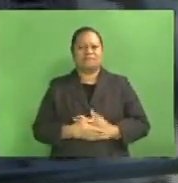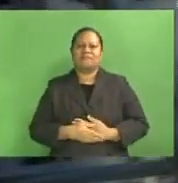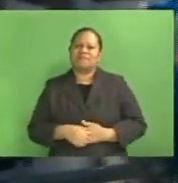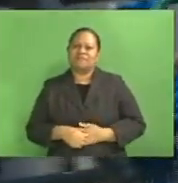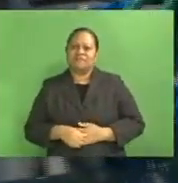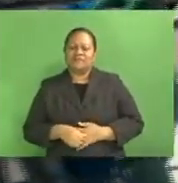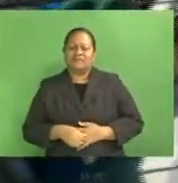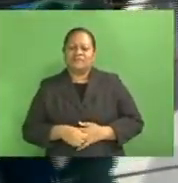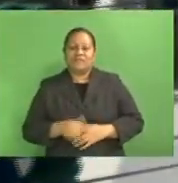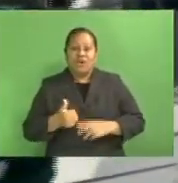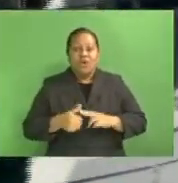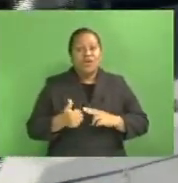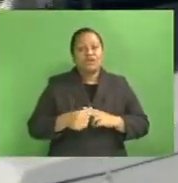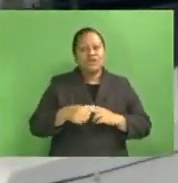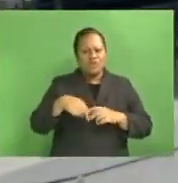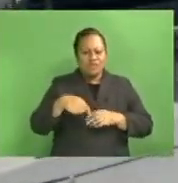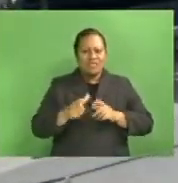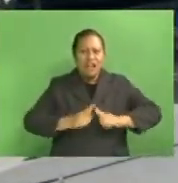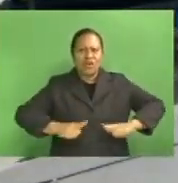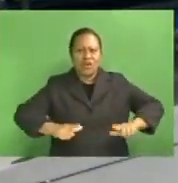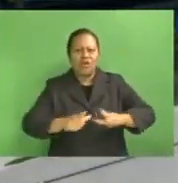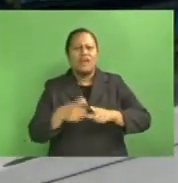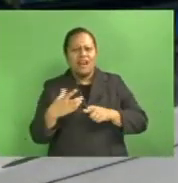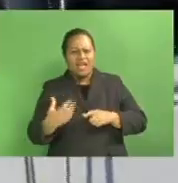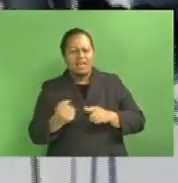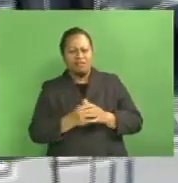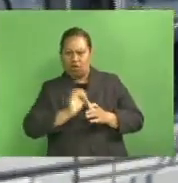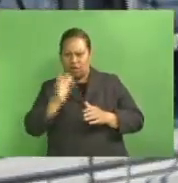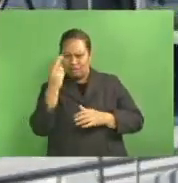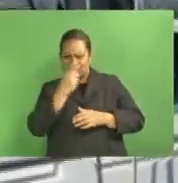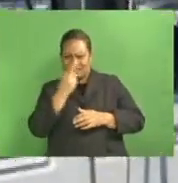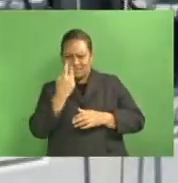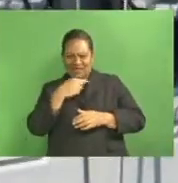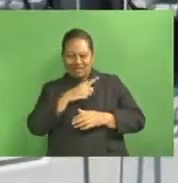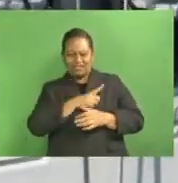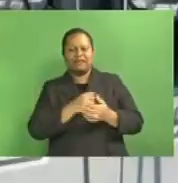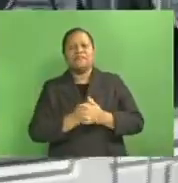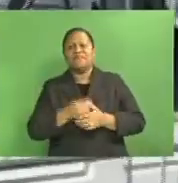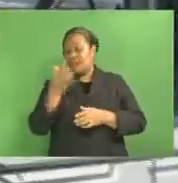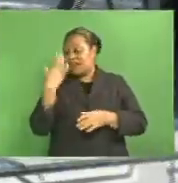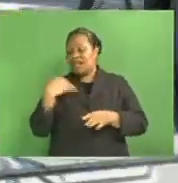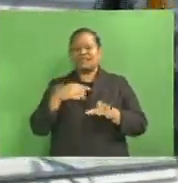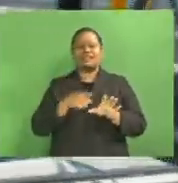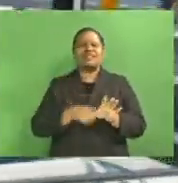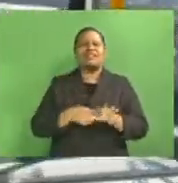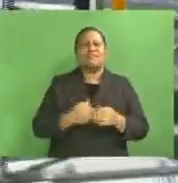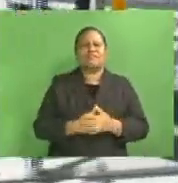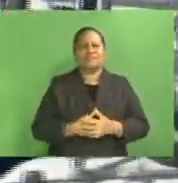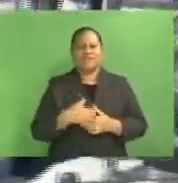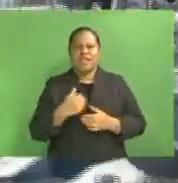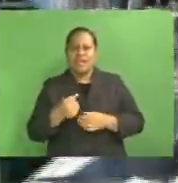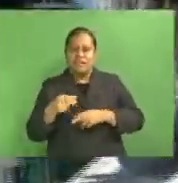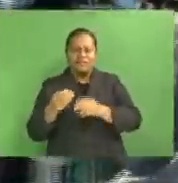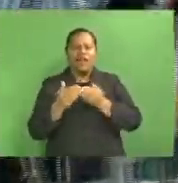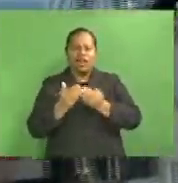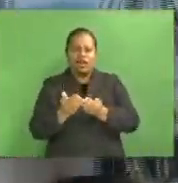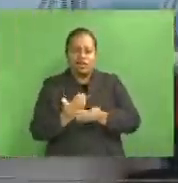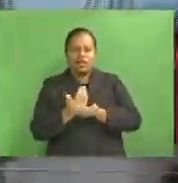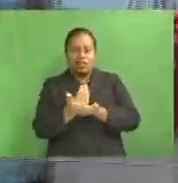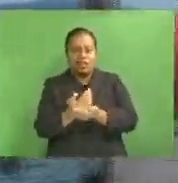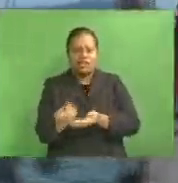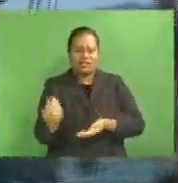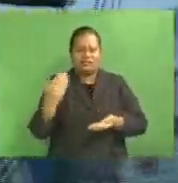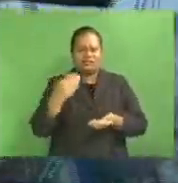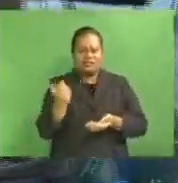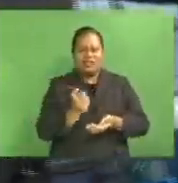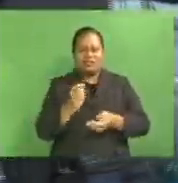and that also the local Fijians have a very low risk to us. Last year, 756 yachts came to Fiji, contributing more than